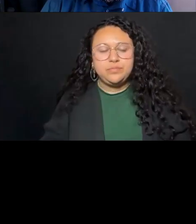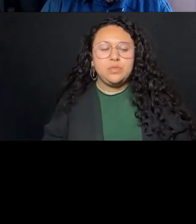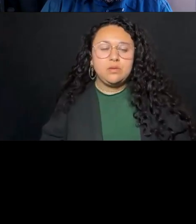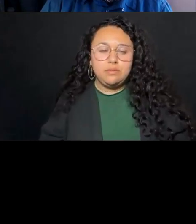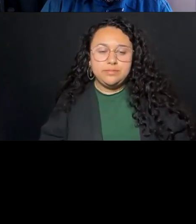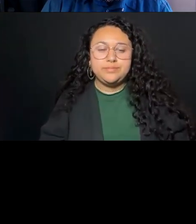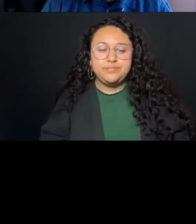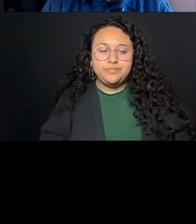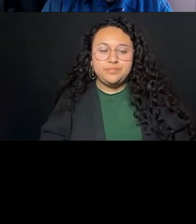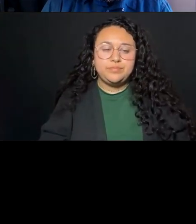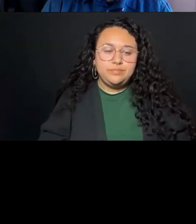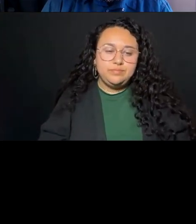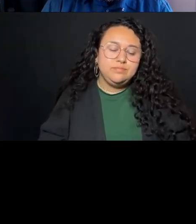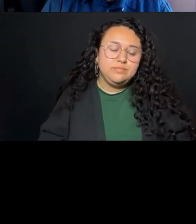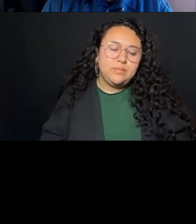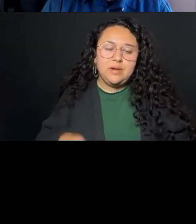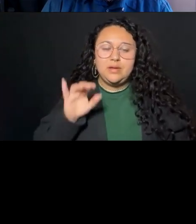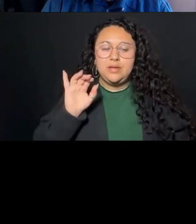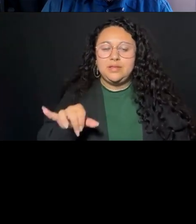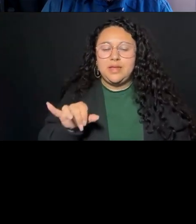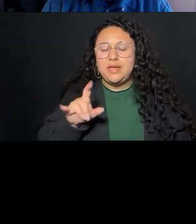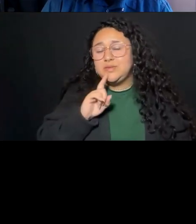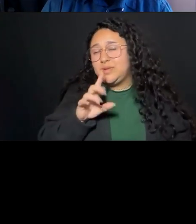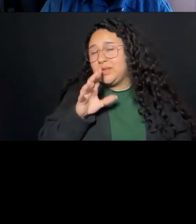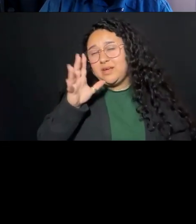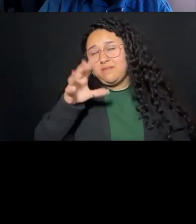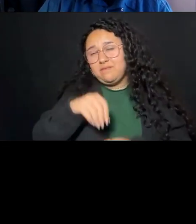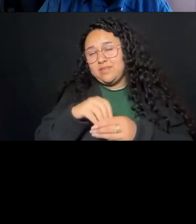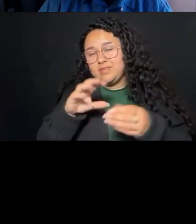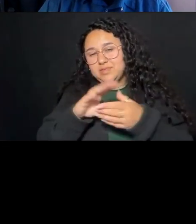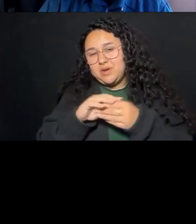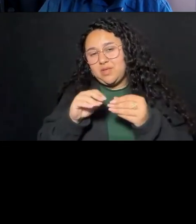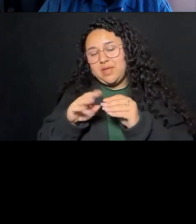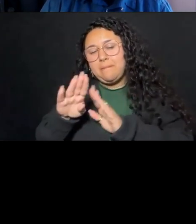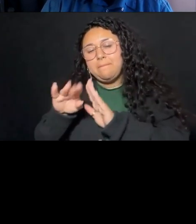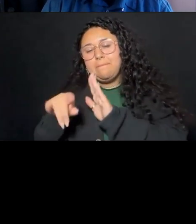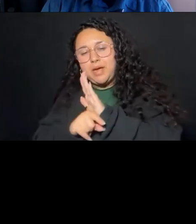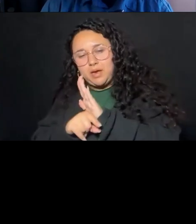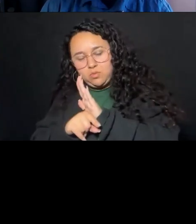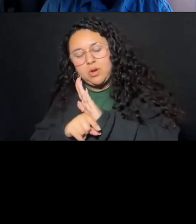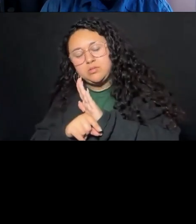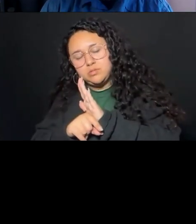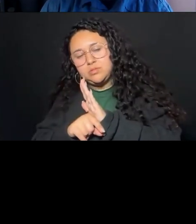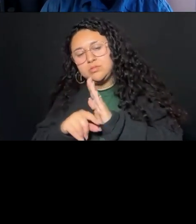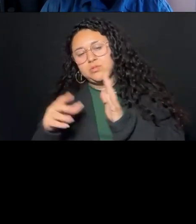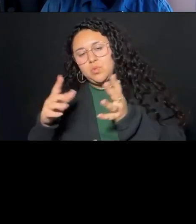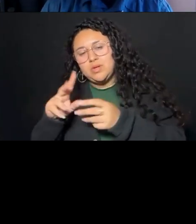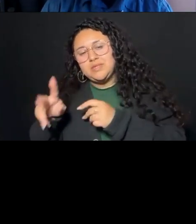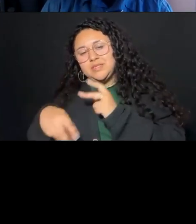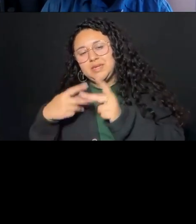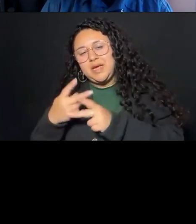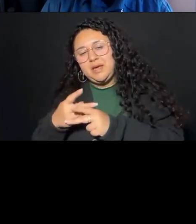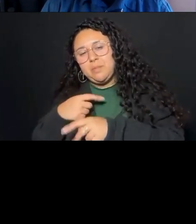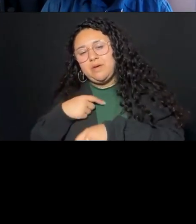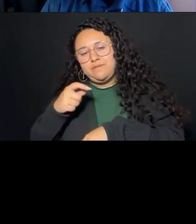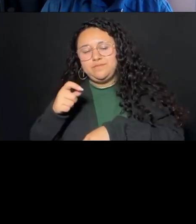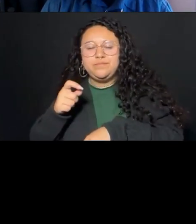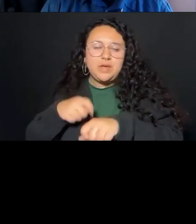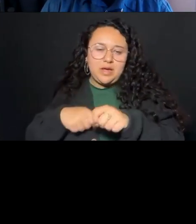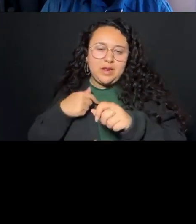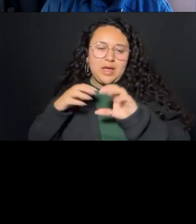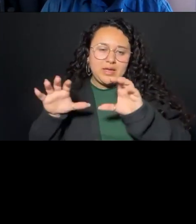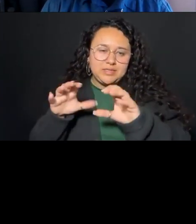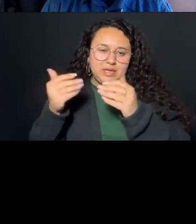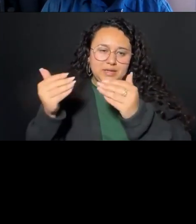But yeah, that's not really a part of the story. That was just a little like background on like what sort of cutting I did.